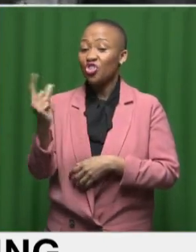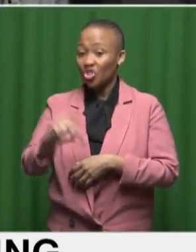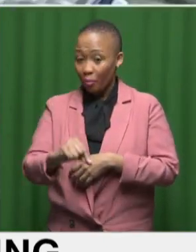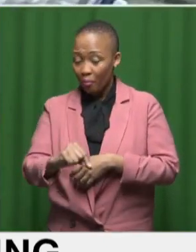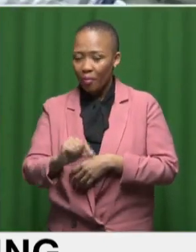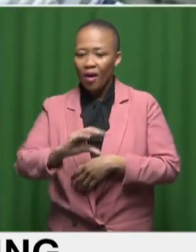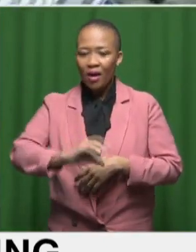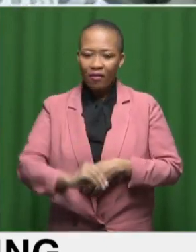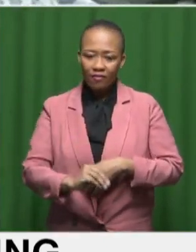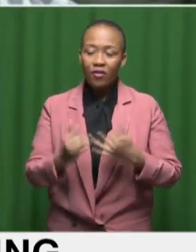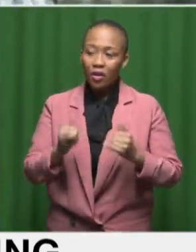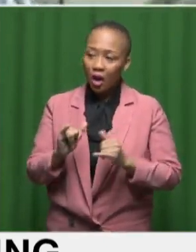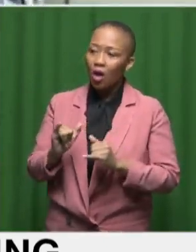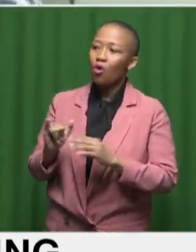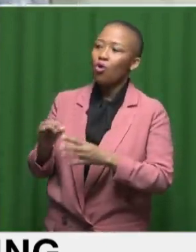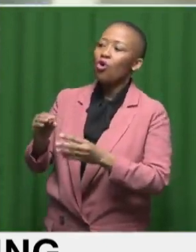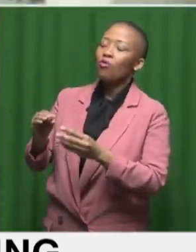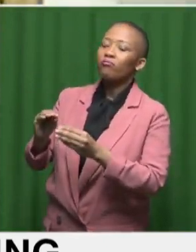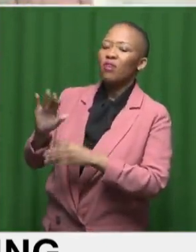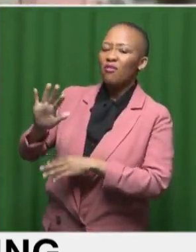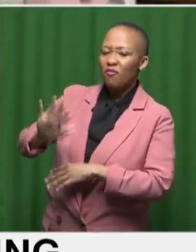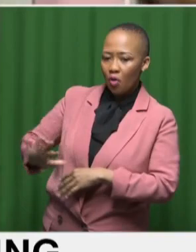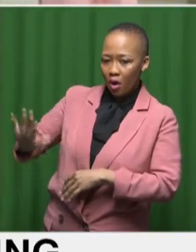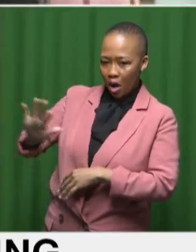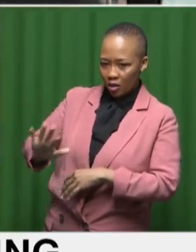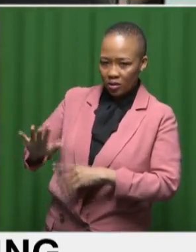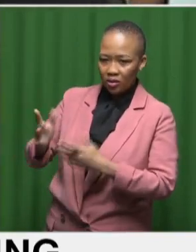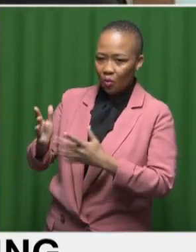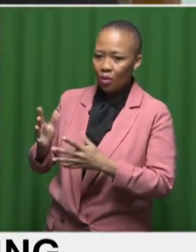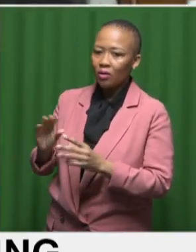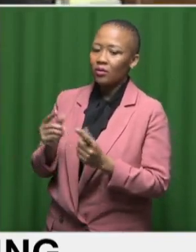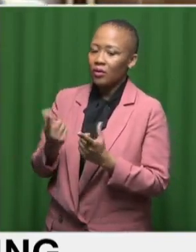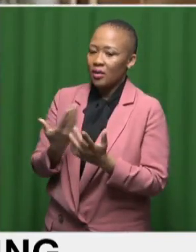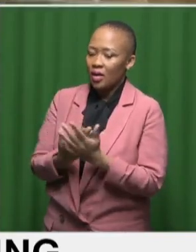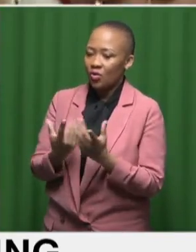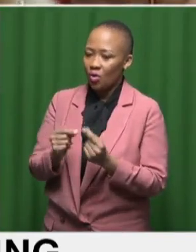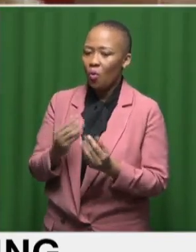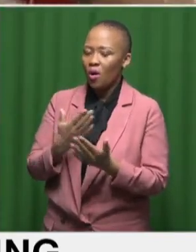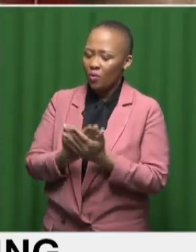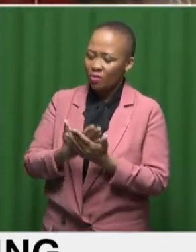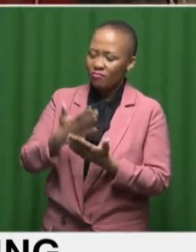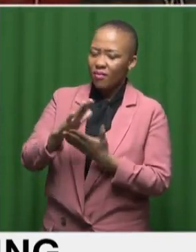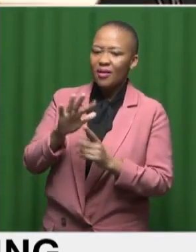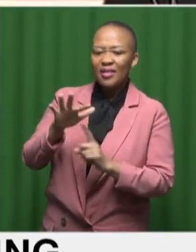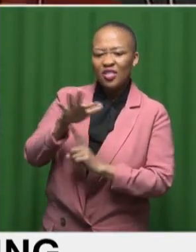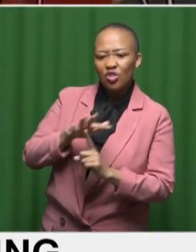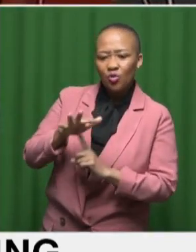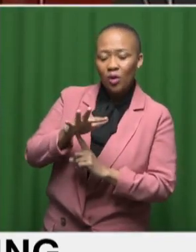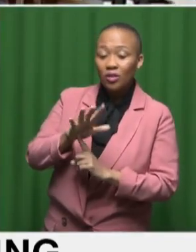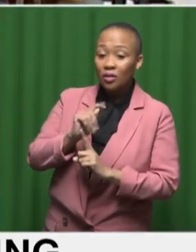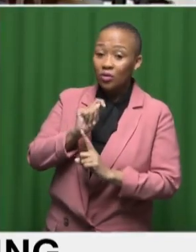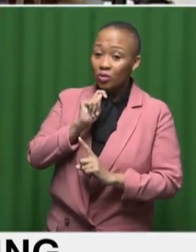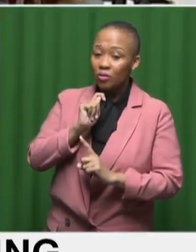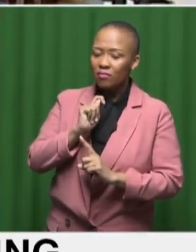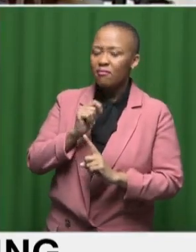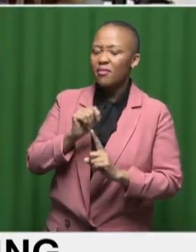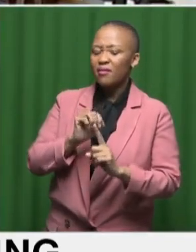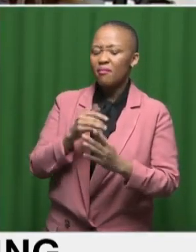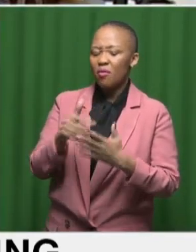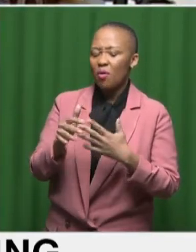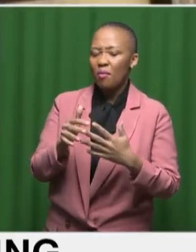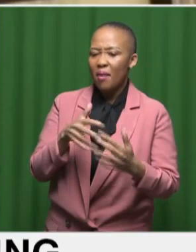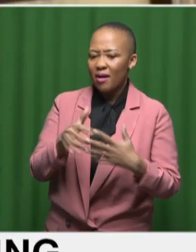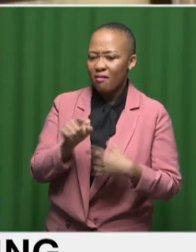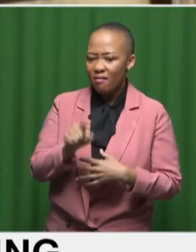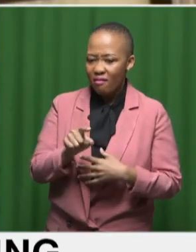the extremely low exchange rate to actually exploit the situation. It does not help the matter, because if